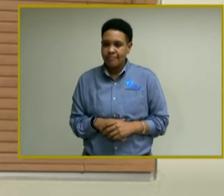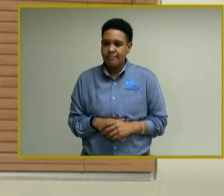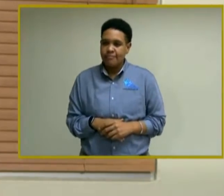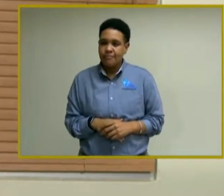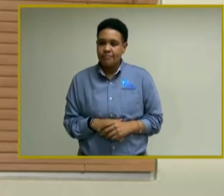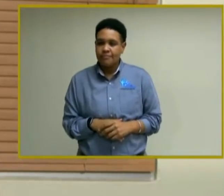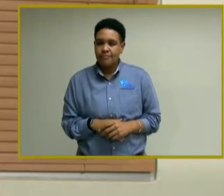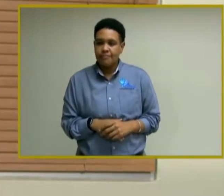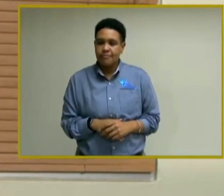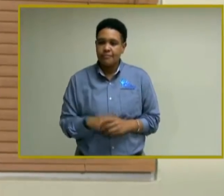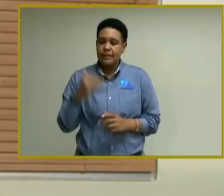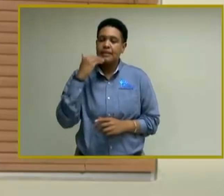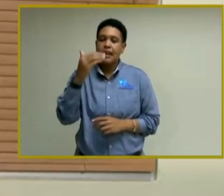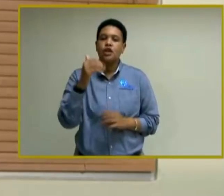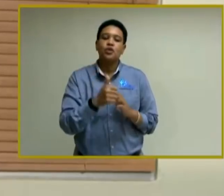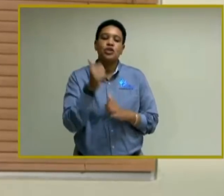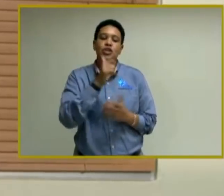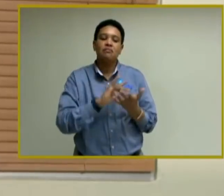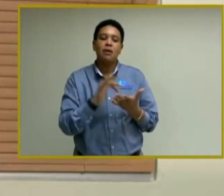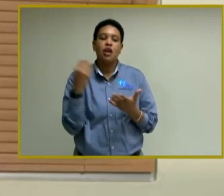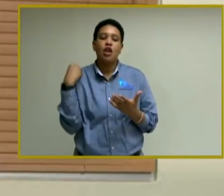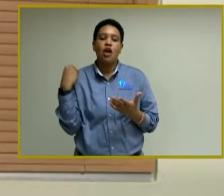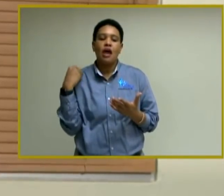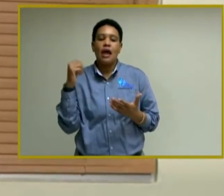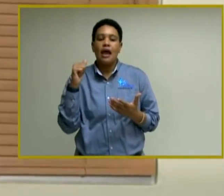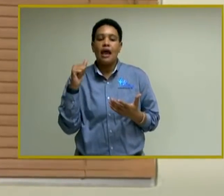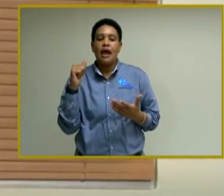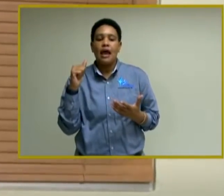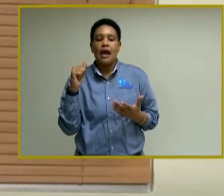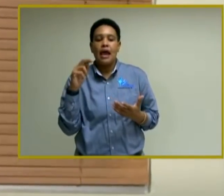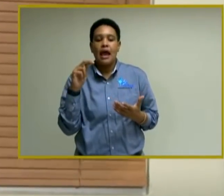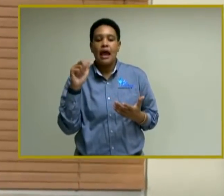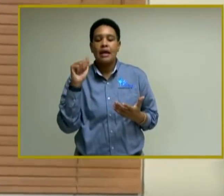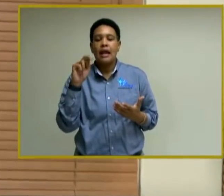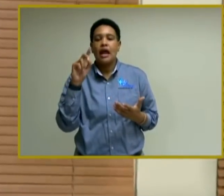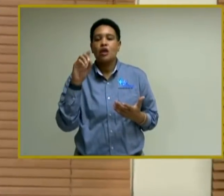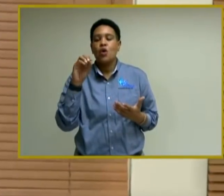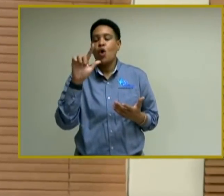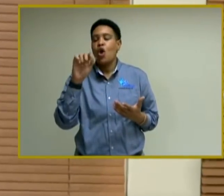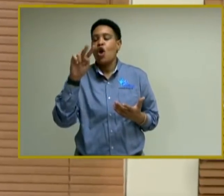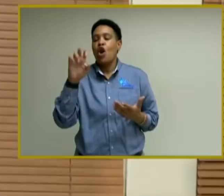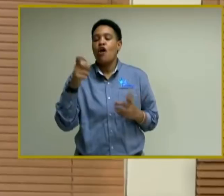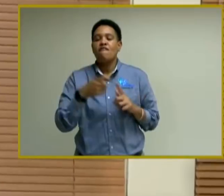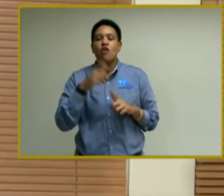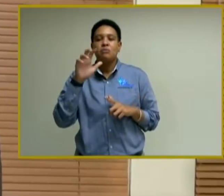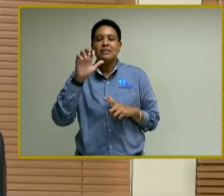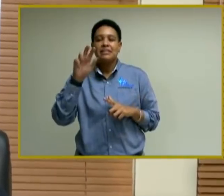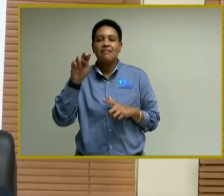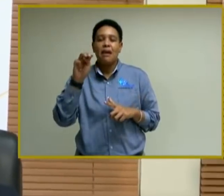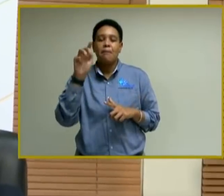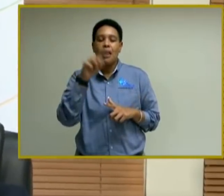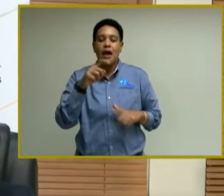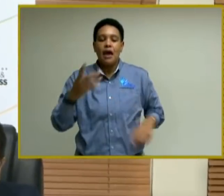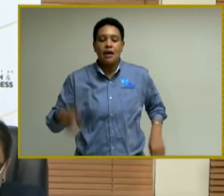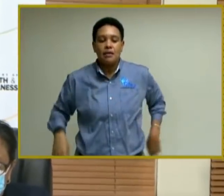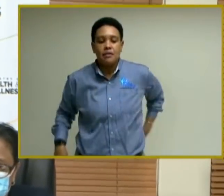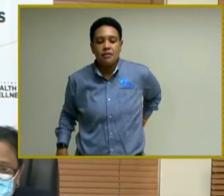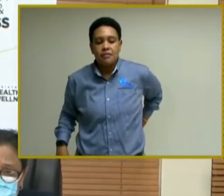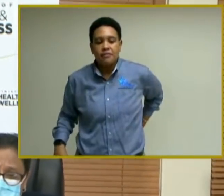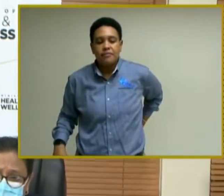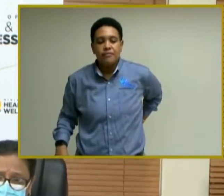Thank you very much, CMO. Alana Love from CVM is asking, what does passing